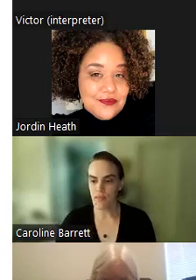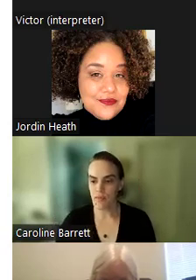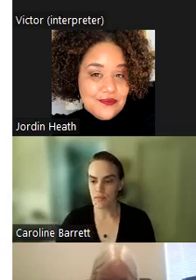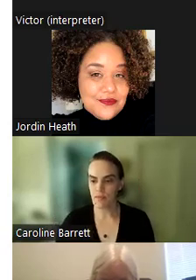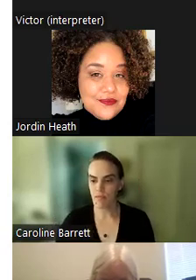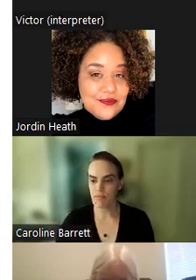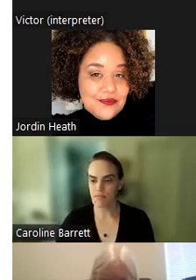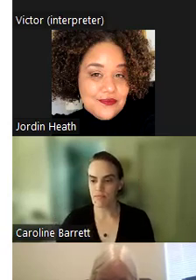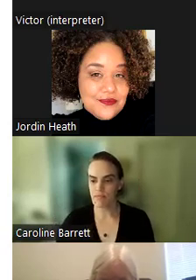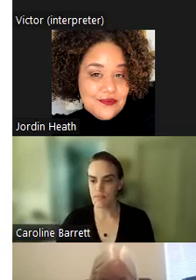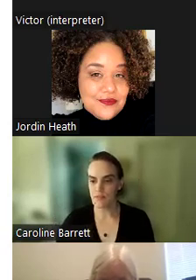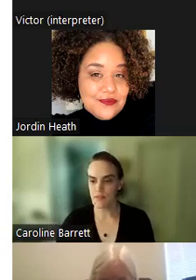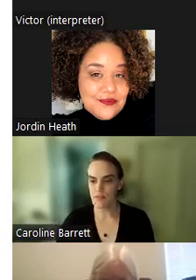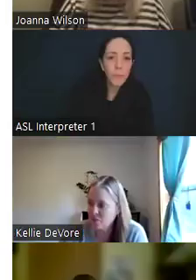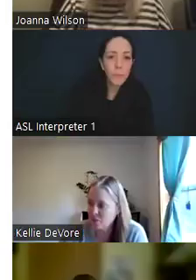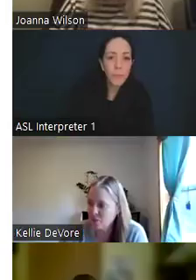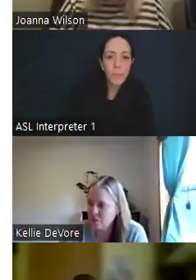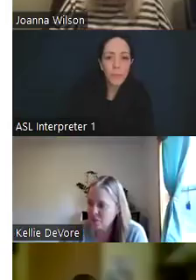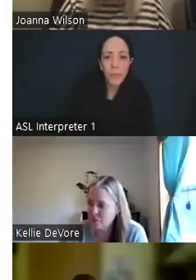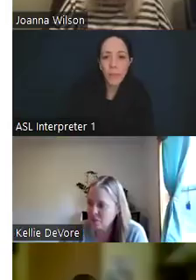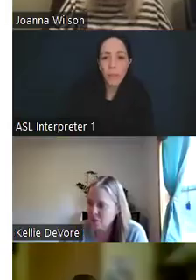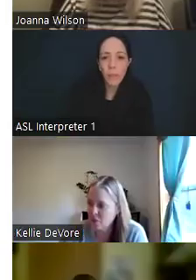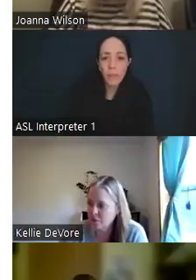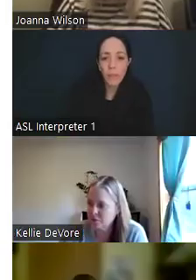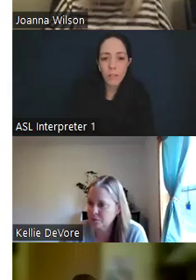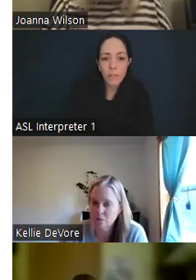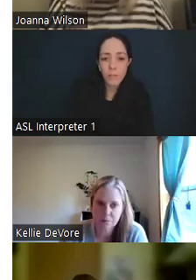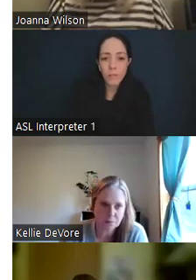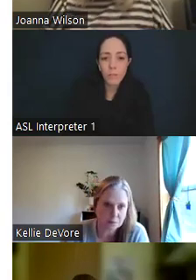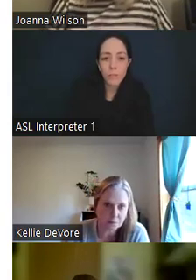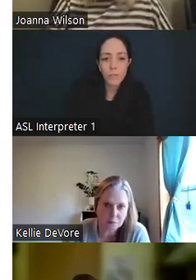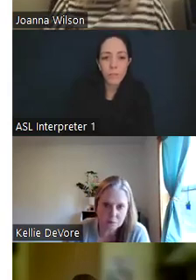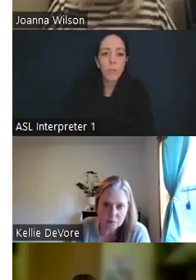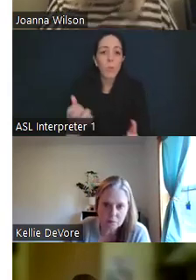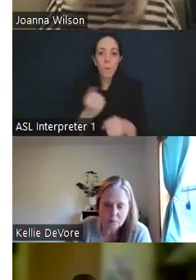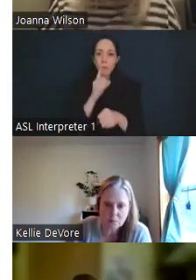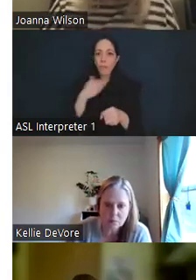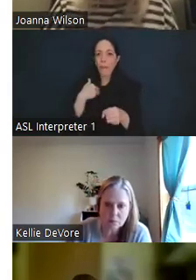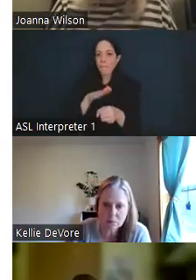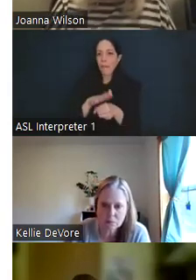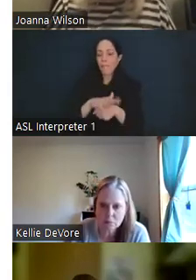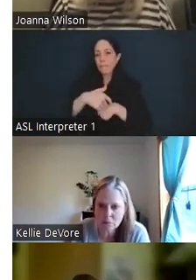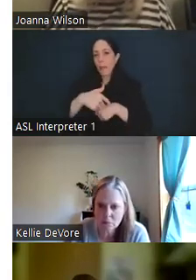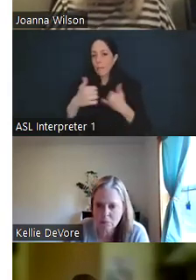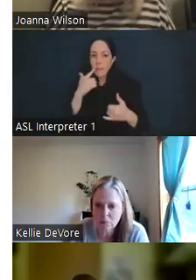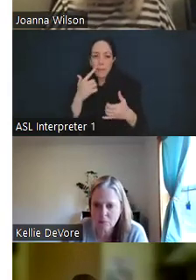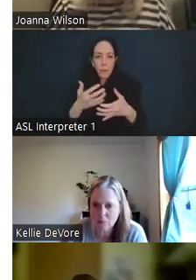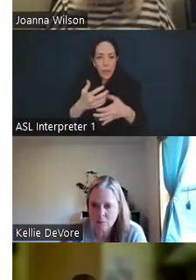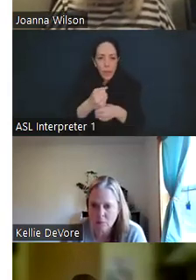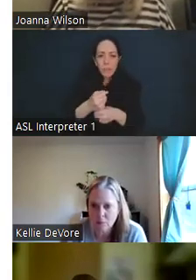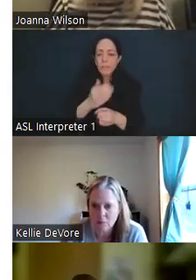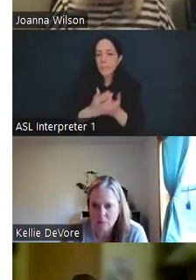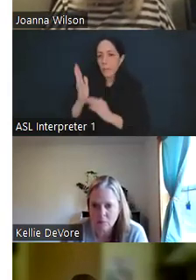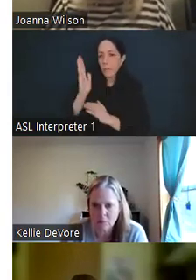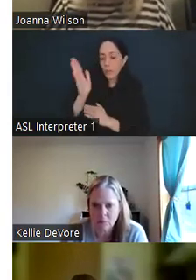to you, mostly to make it a little bit shorter to fit in the time we have. So if you're willing to drop this slideshow, and I